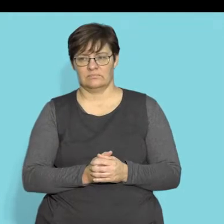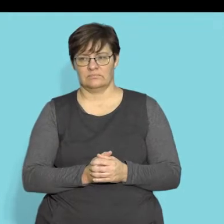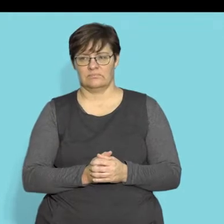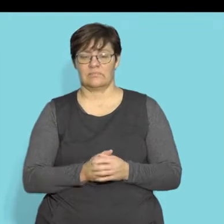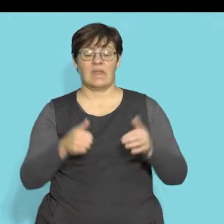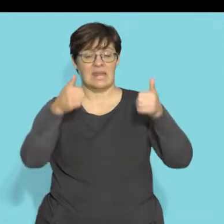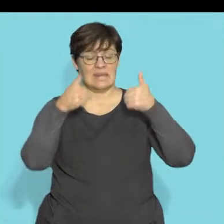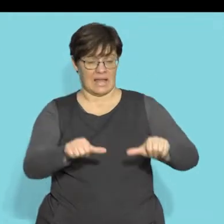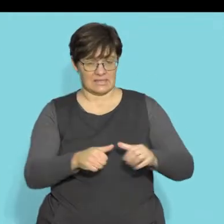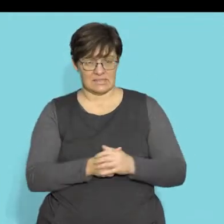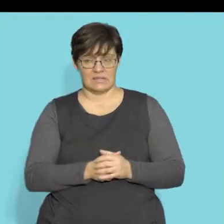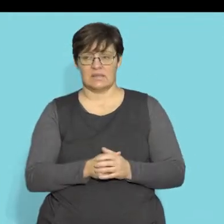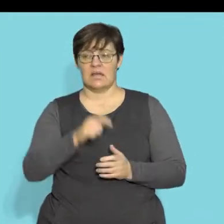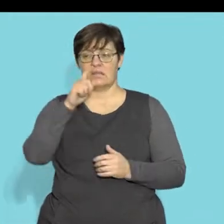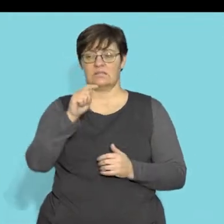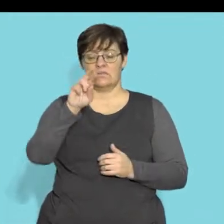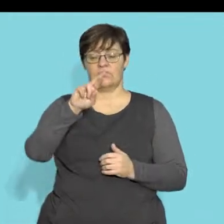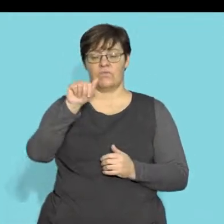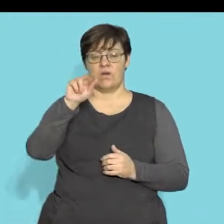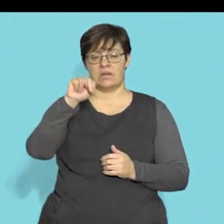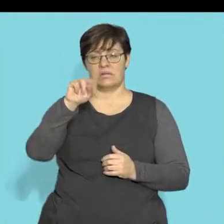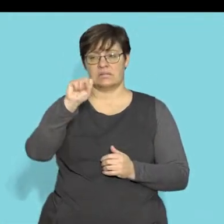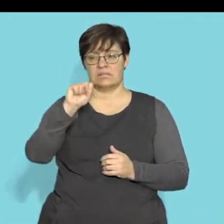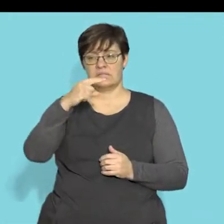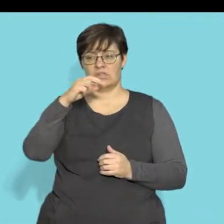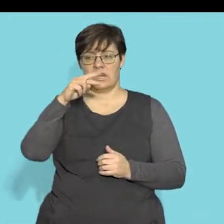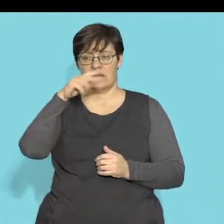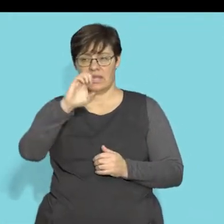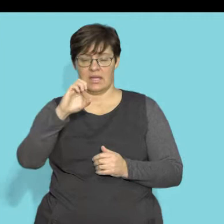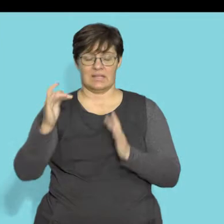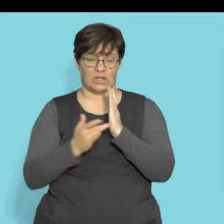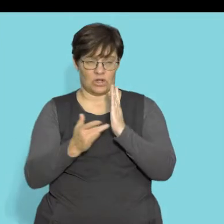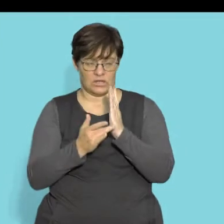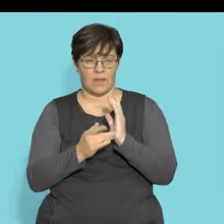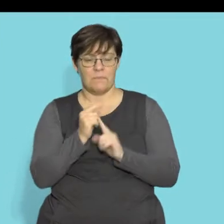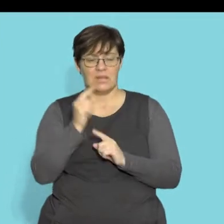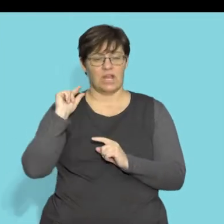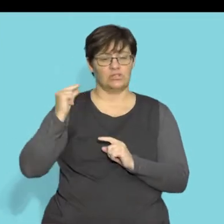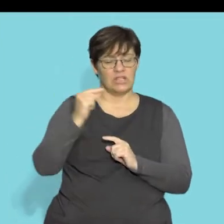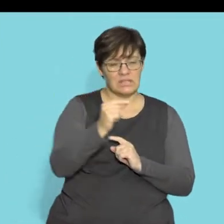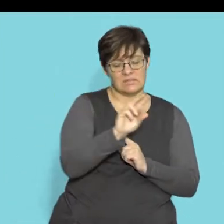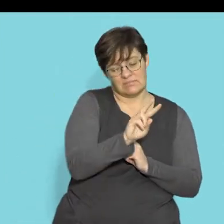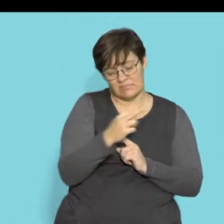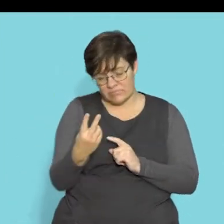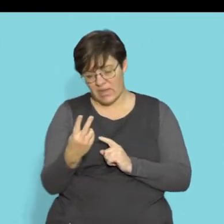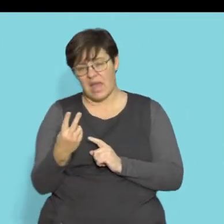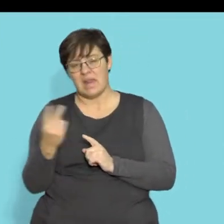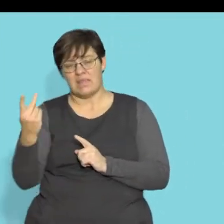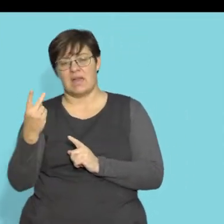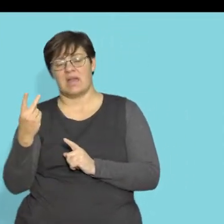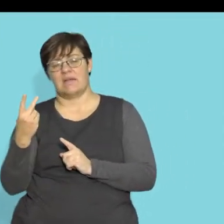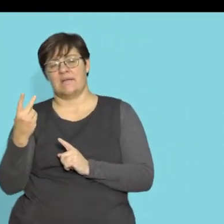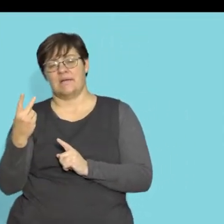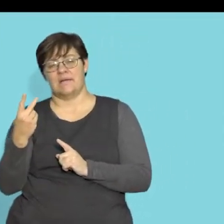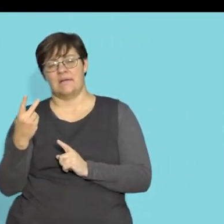The next concept, transgenic technology, essentially transferring genes into another species or individual, and